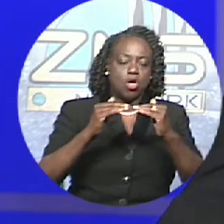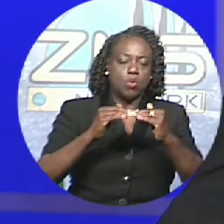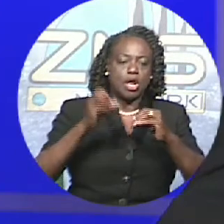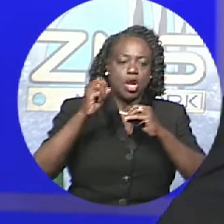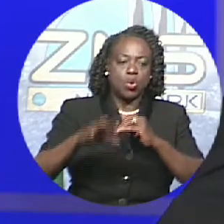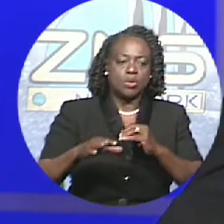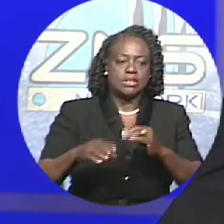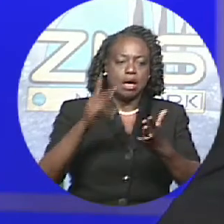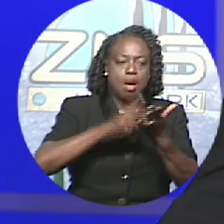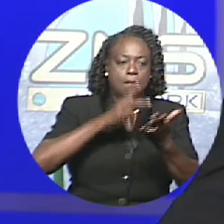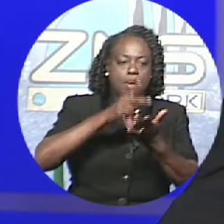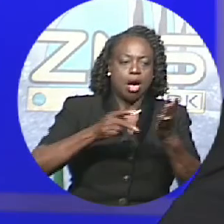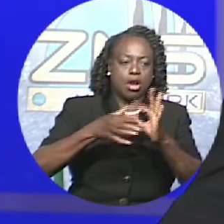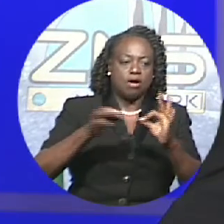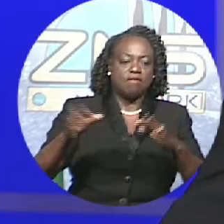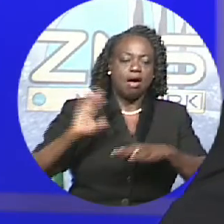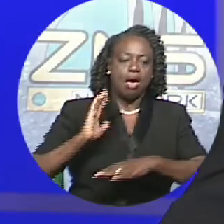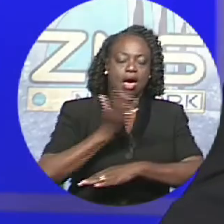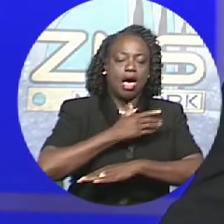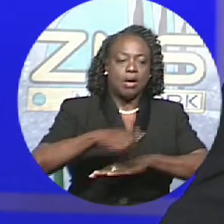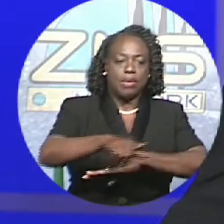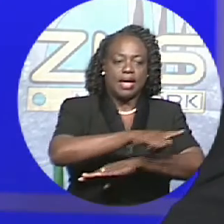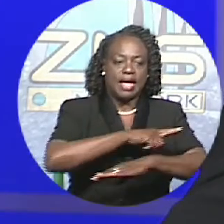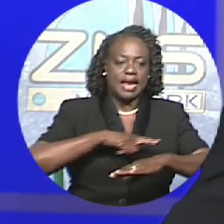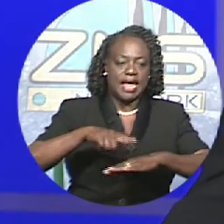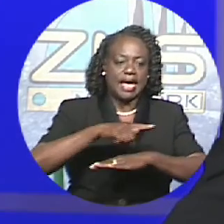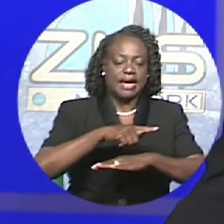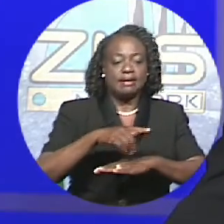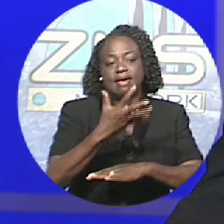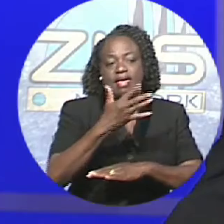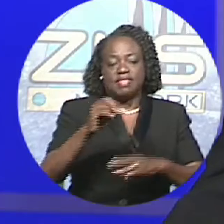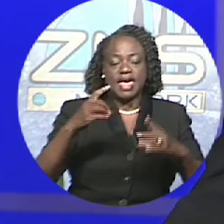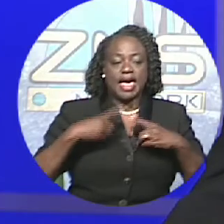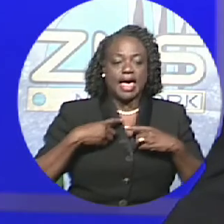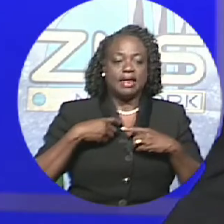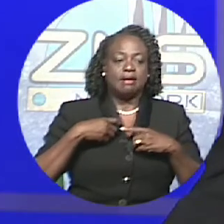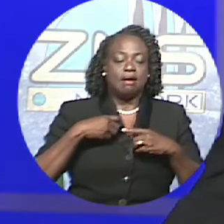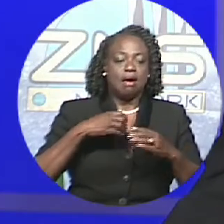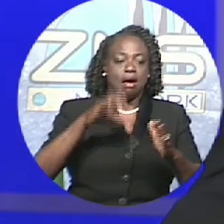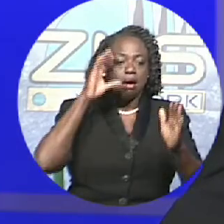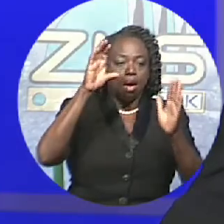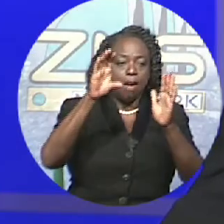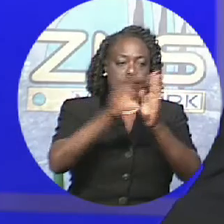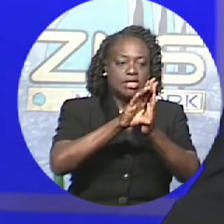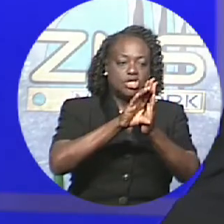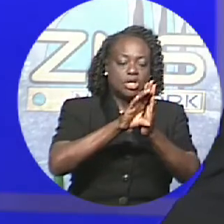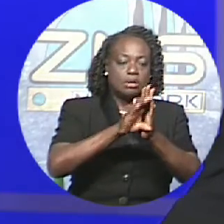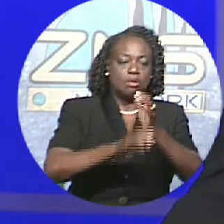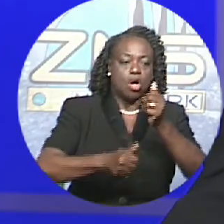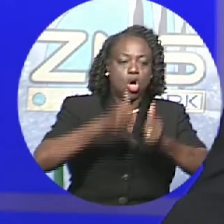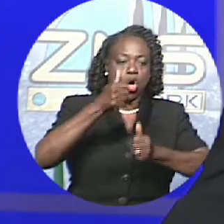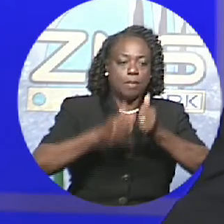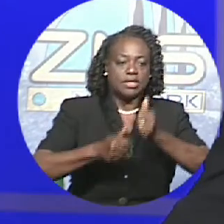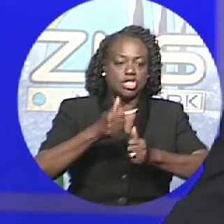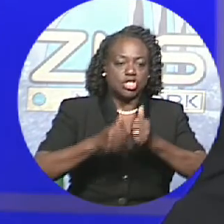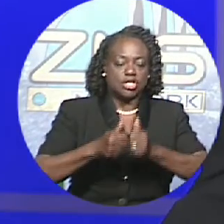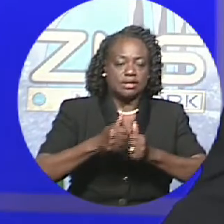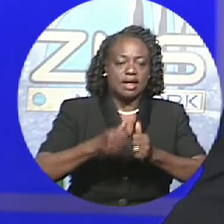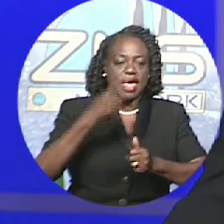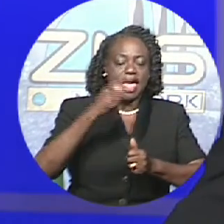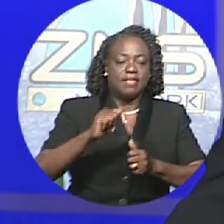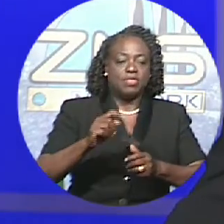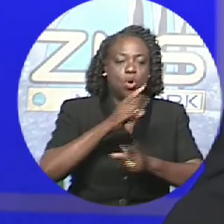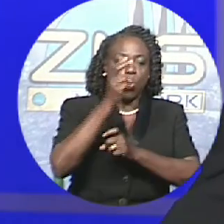The Ministry of Environment and Housing also held a poster competition and awarded cash, cell phones, a Samsung tablet, and a laptop to the